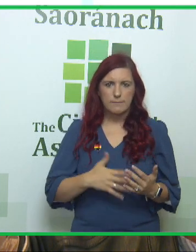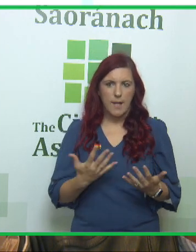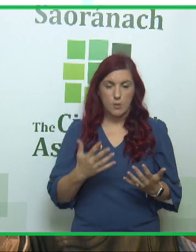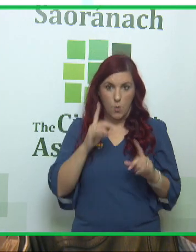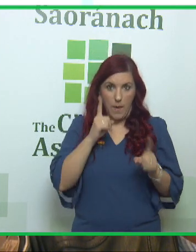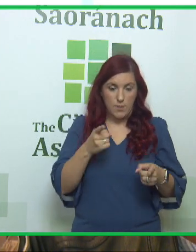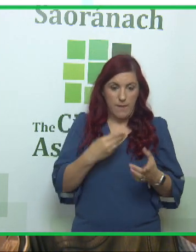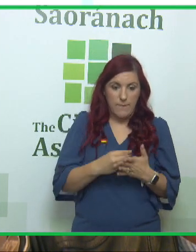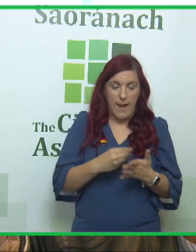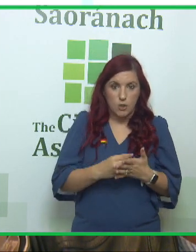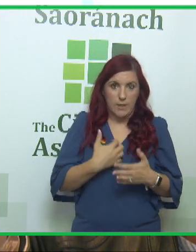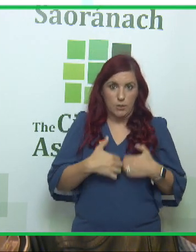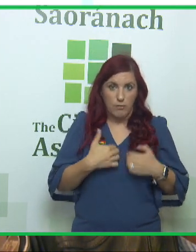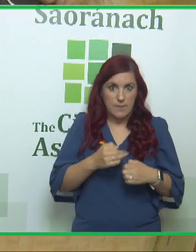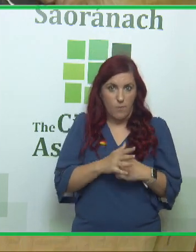not taking people off it?